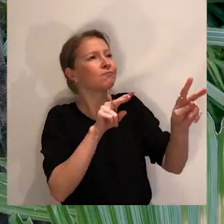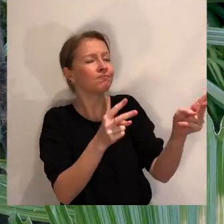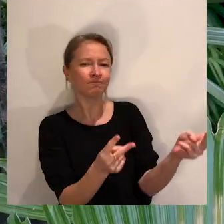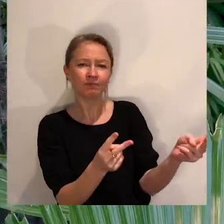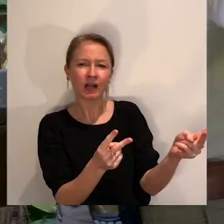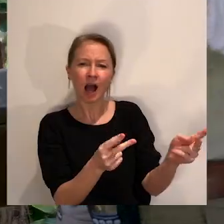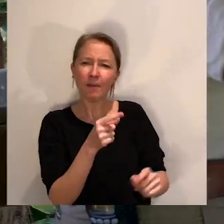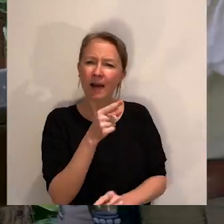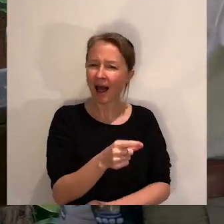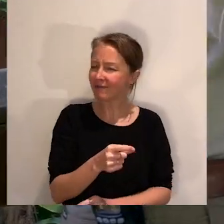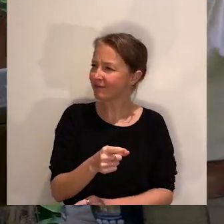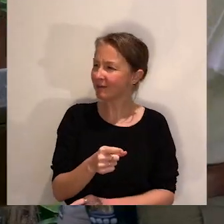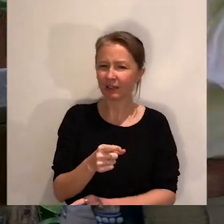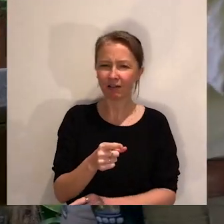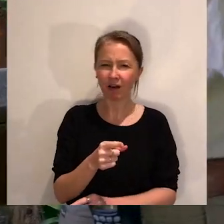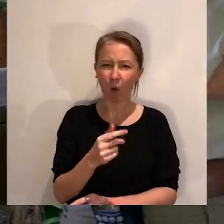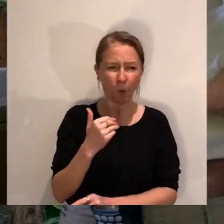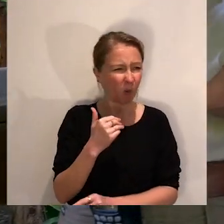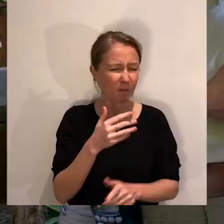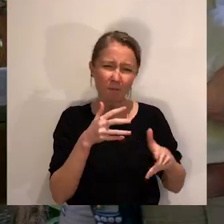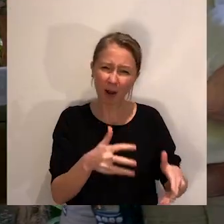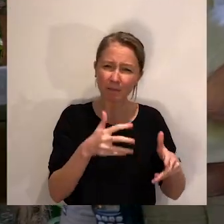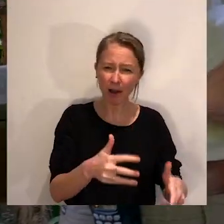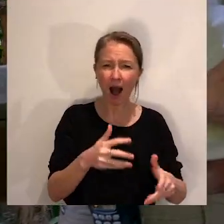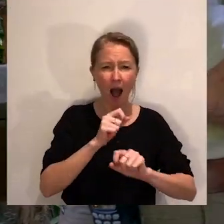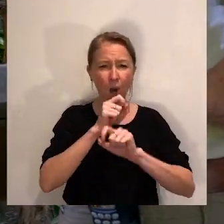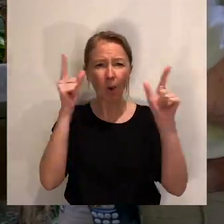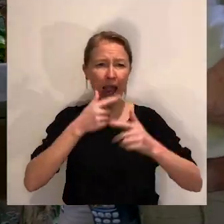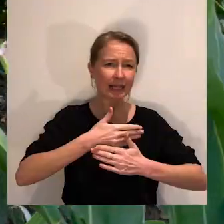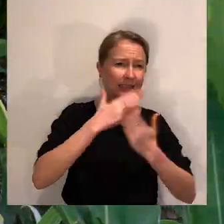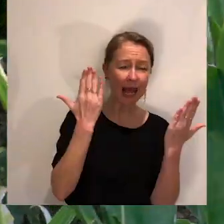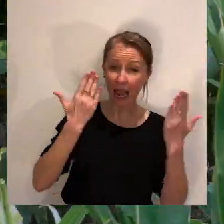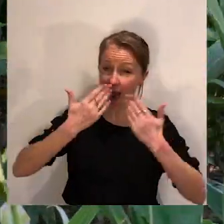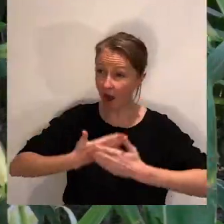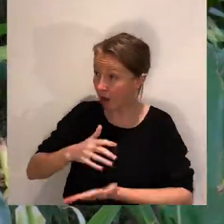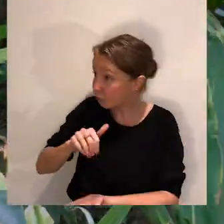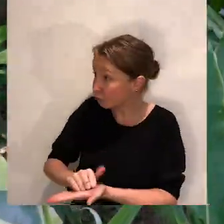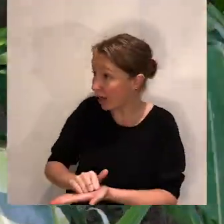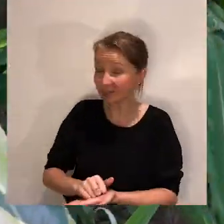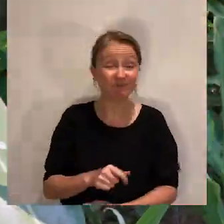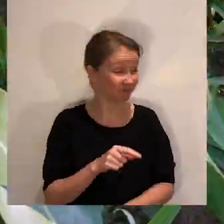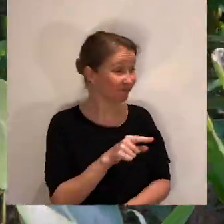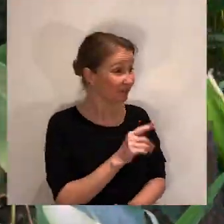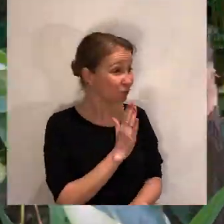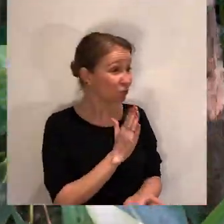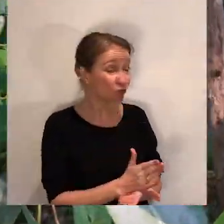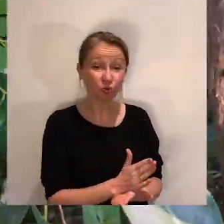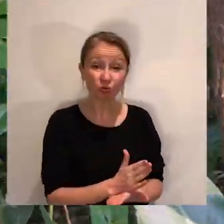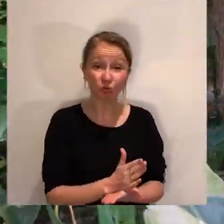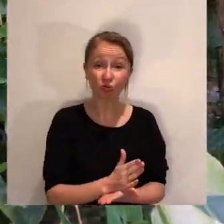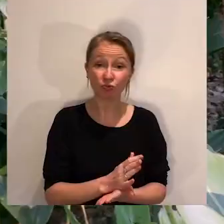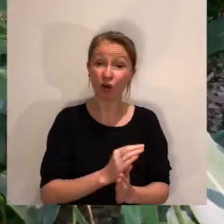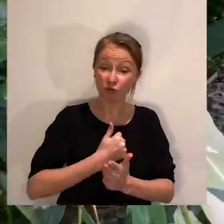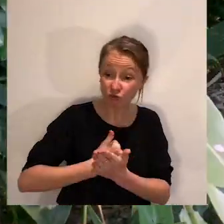unusual sort of habit, day and night. They're active all the time, aren't they? Yeah, they don't have a set activity pattern. They